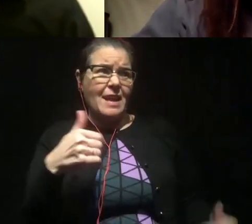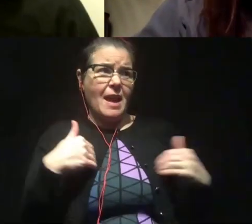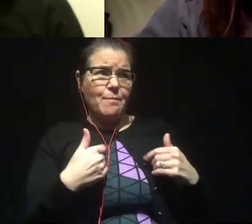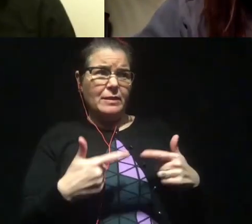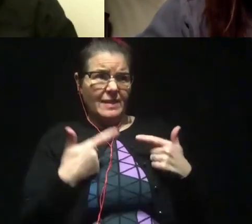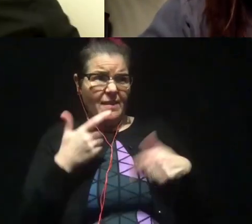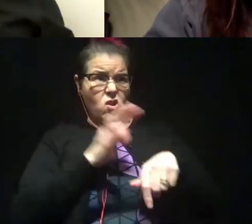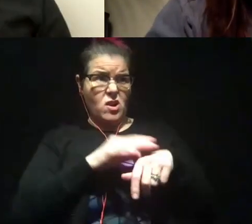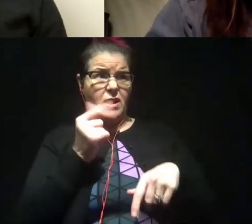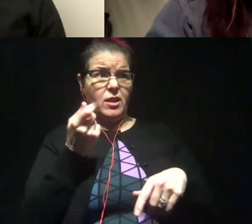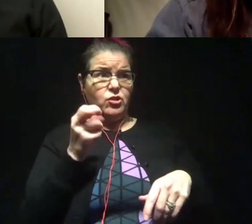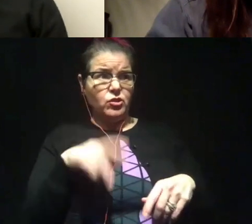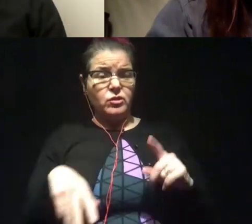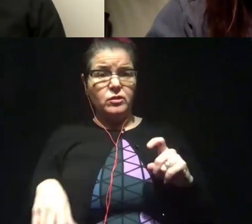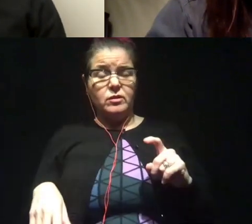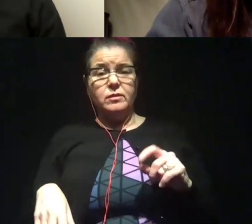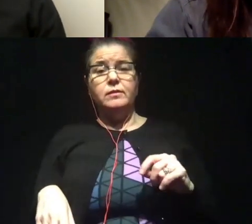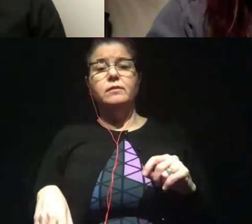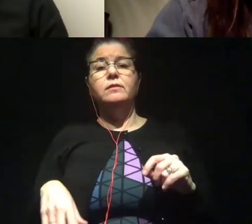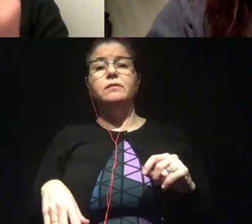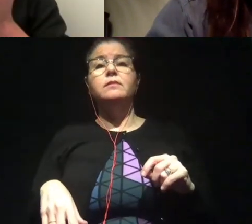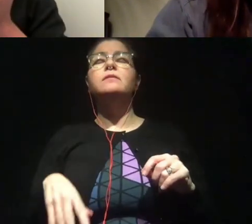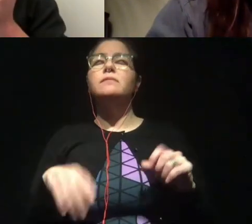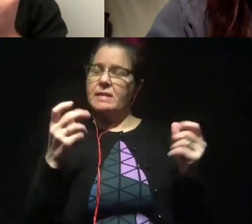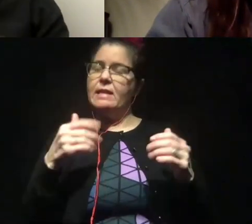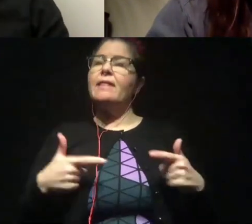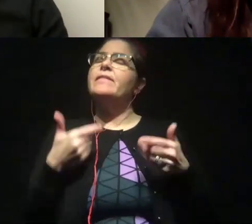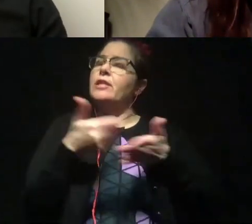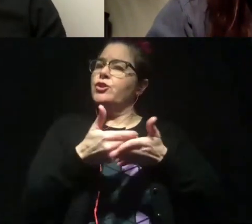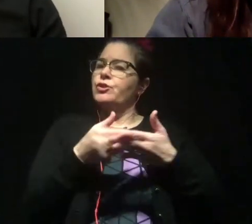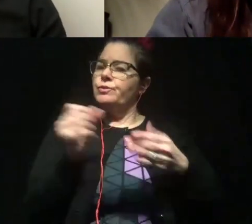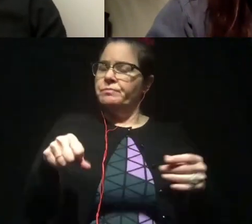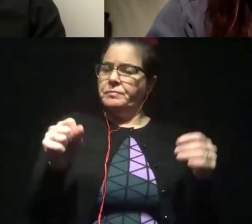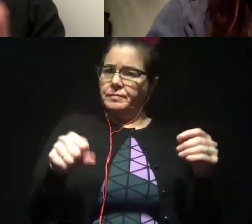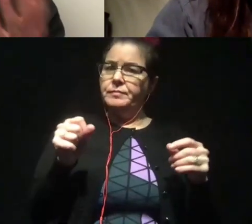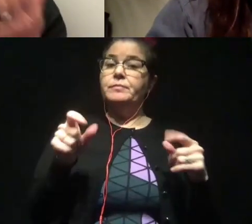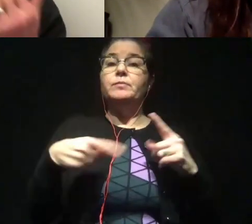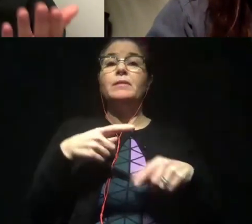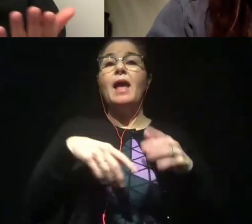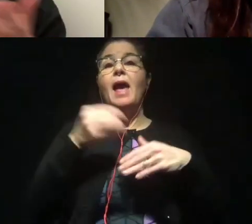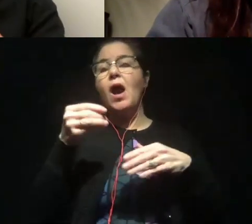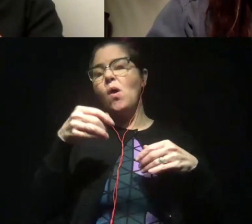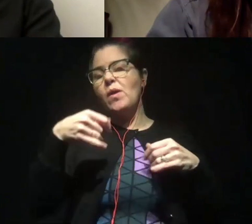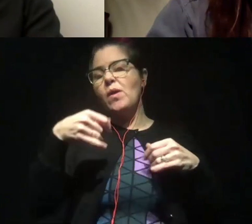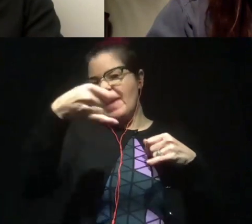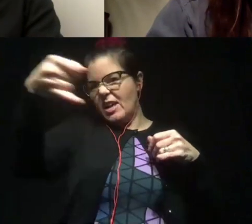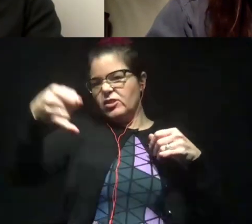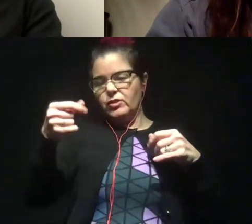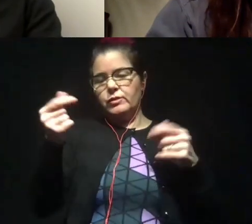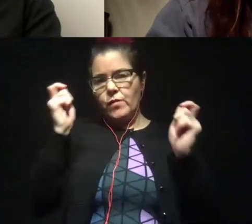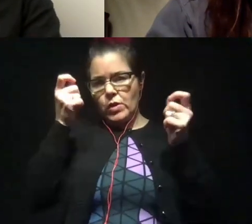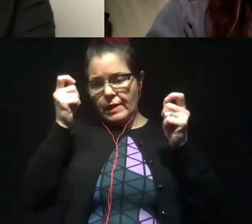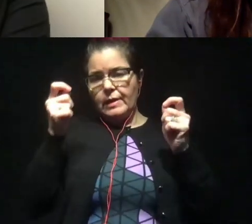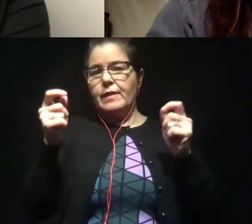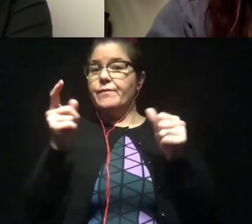near glaciers? A lot of animals live near glaciers. When we are out on the edge of Greenland, like out in that